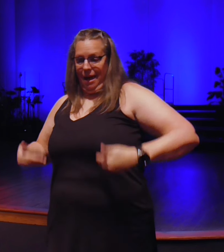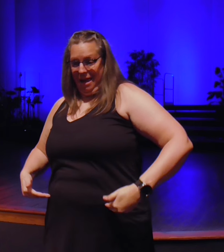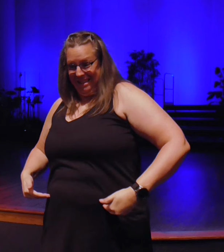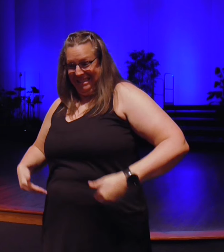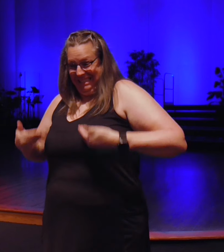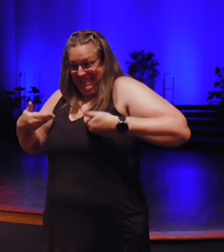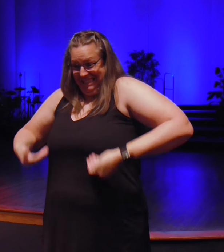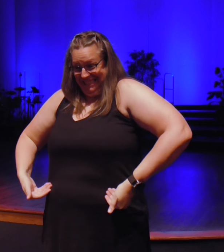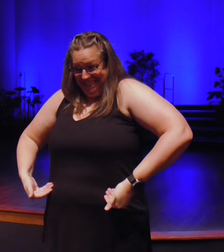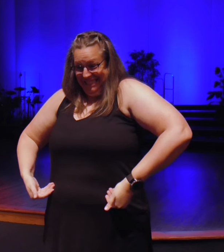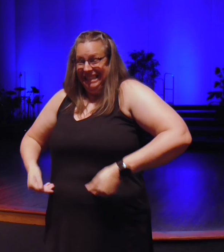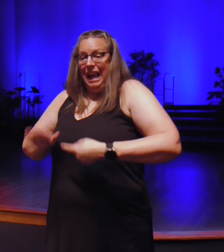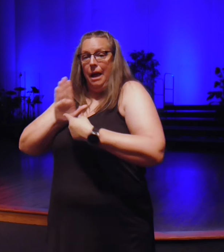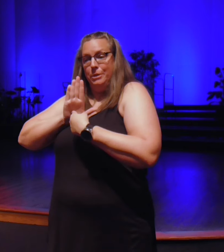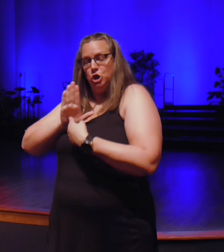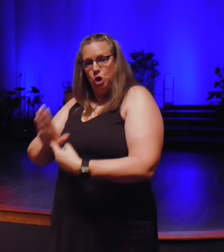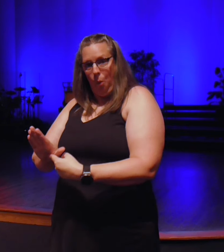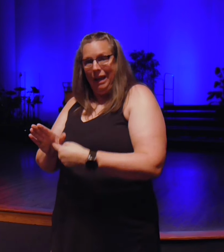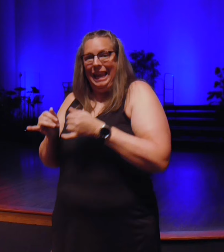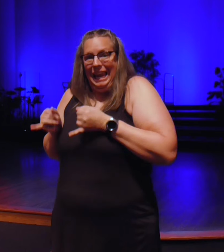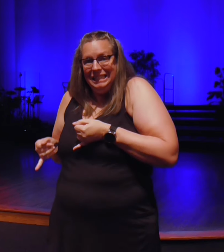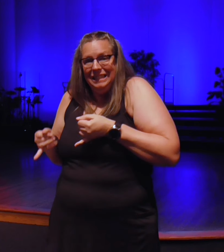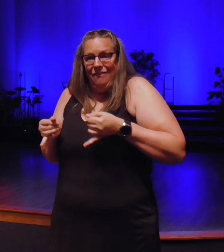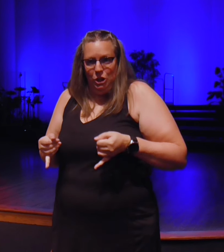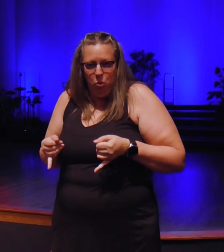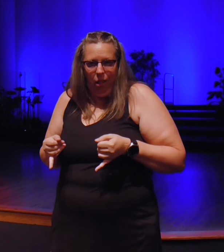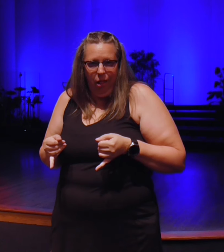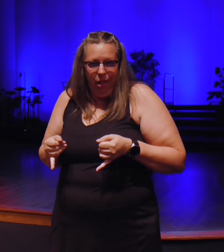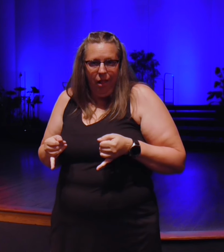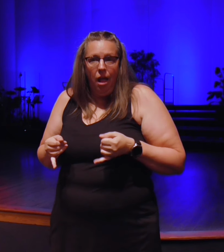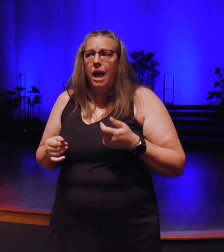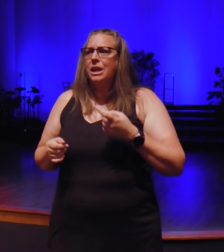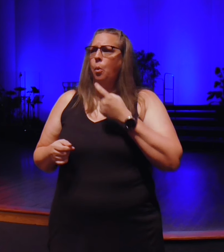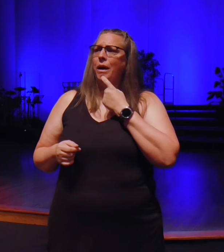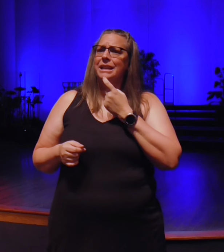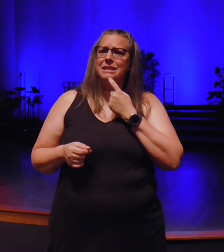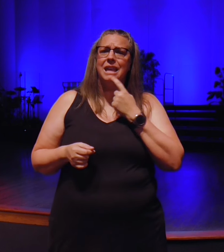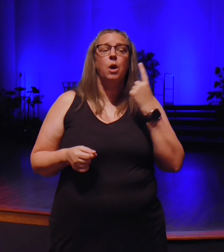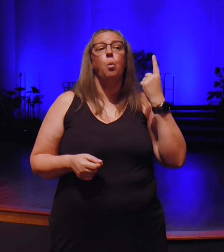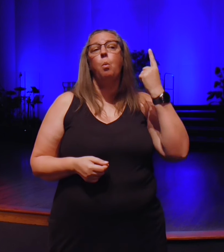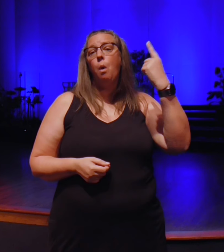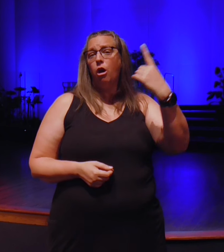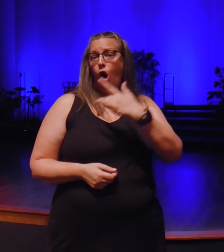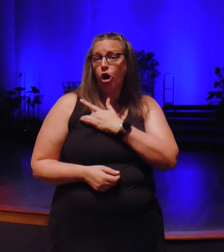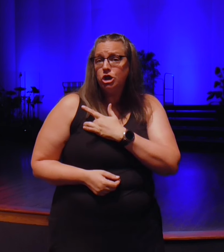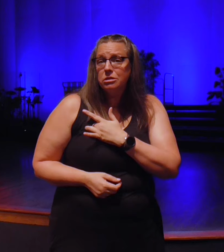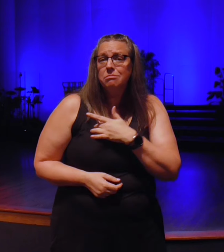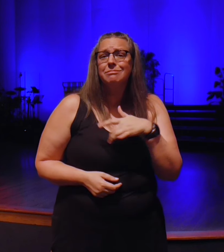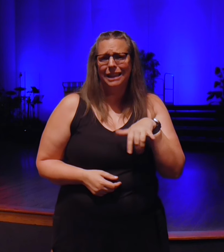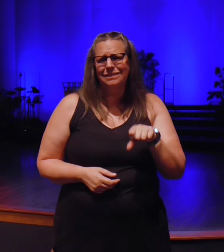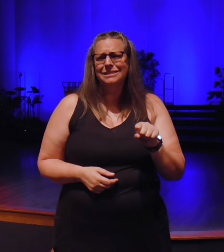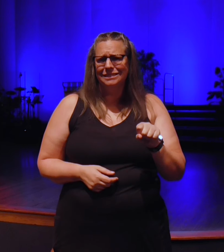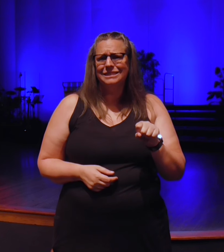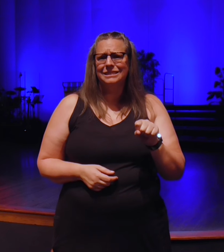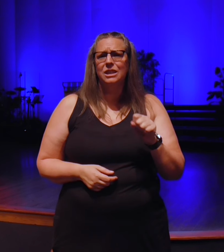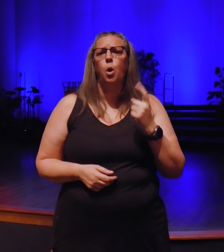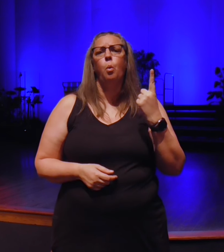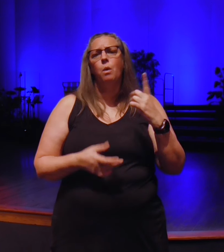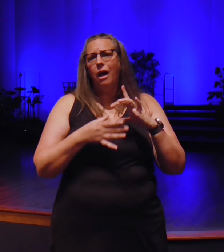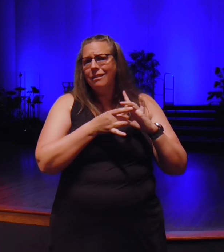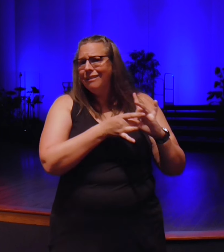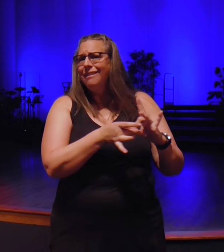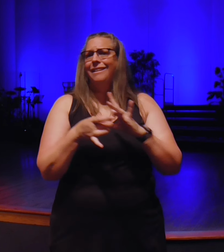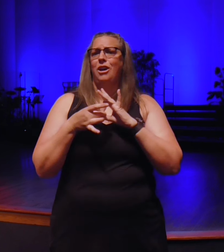one of us. Could we say as well that there's one universal heart? One